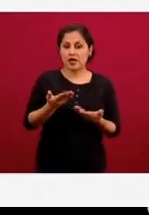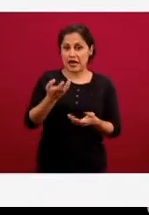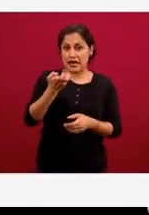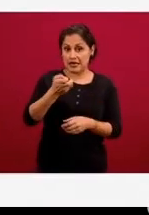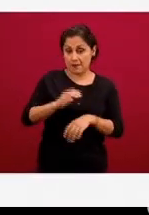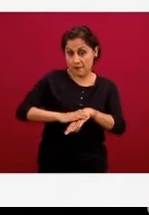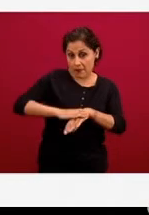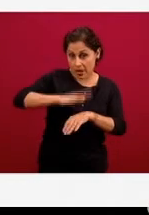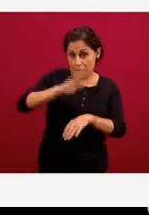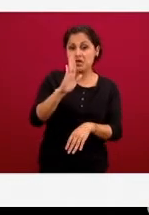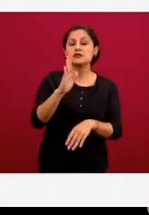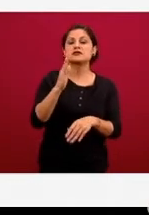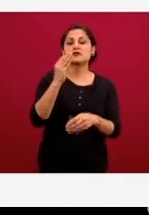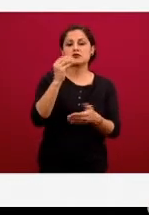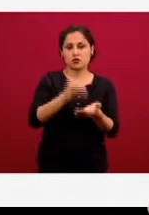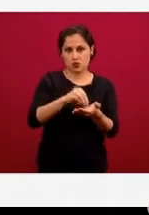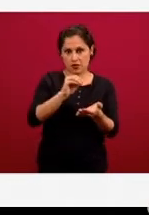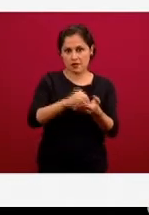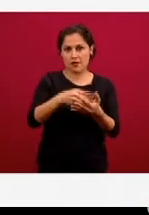Next slide, please.